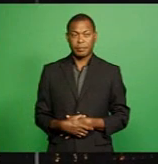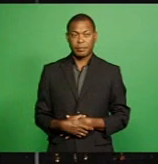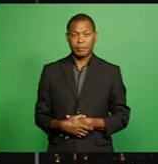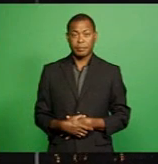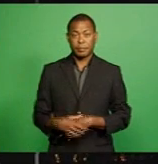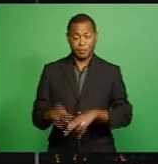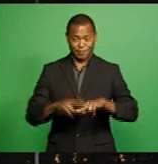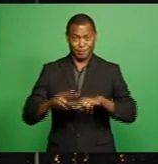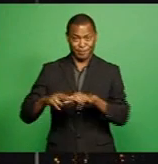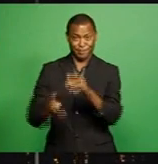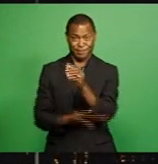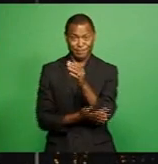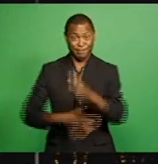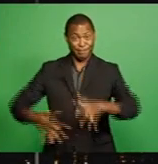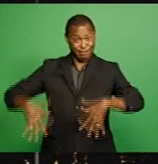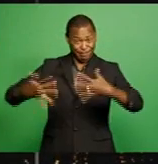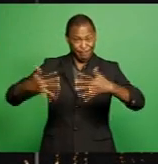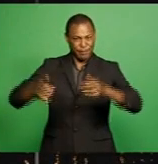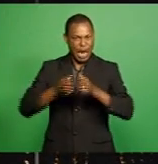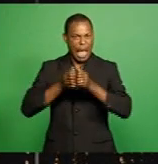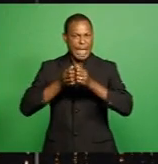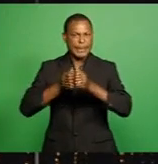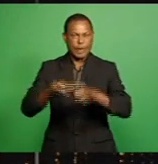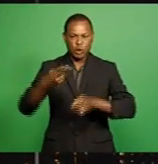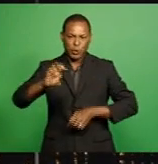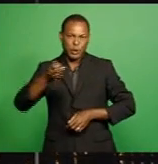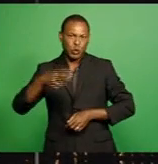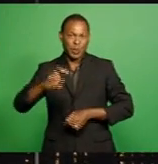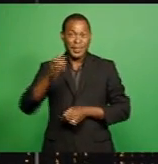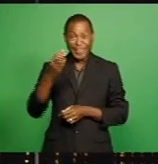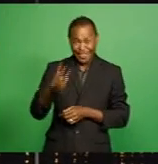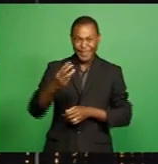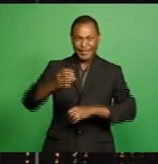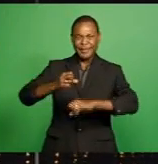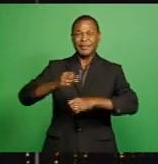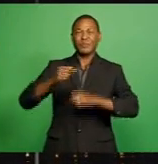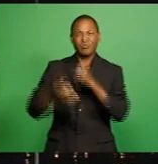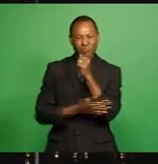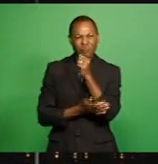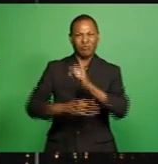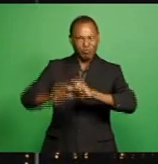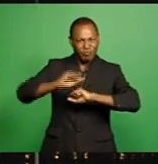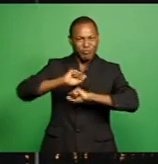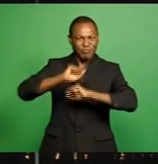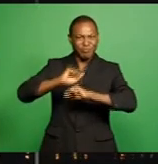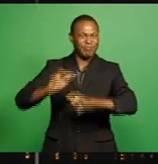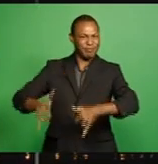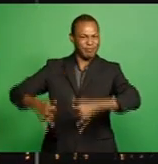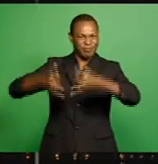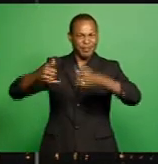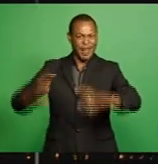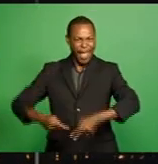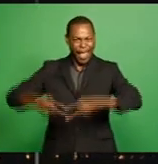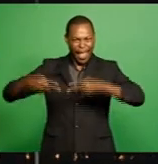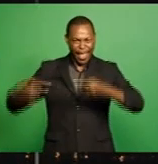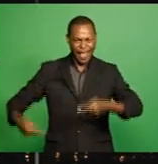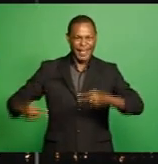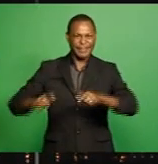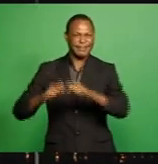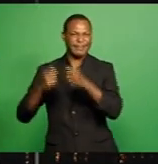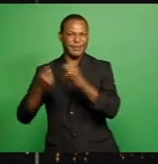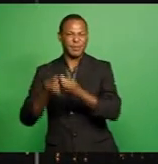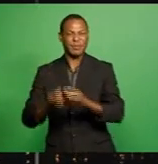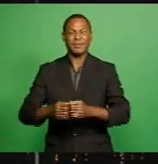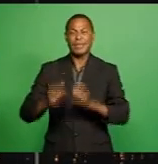The Flying Fijians will start their 2023 Rugby World Cup campaign against Wales on September 11th